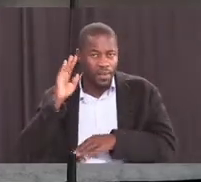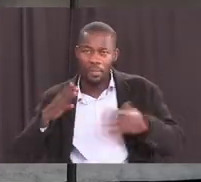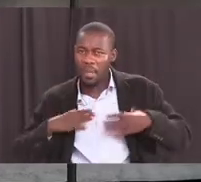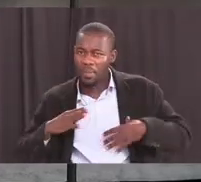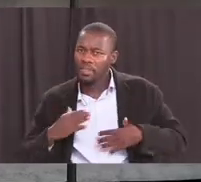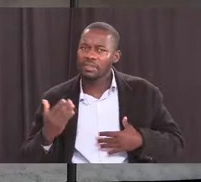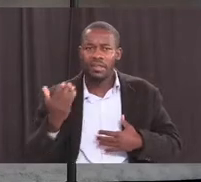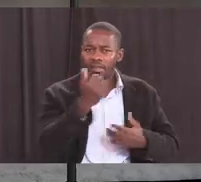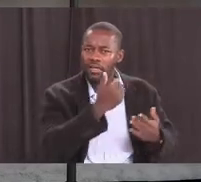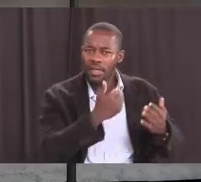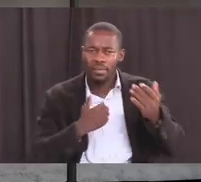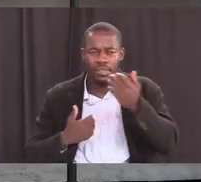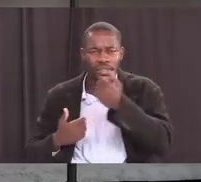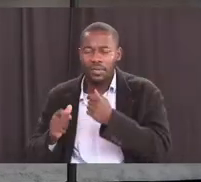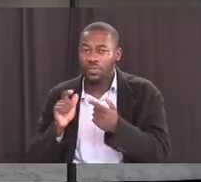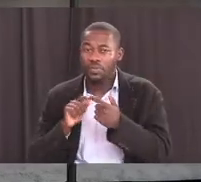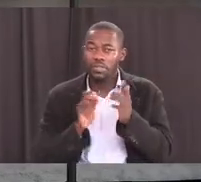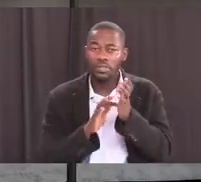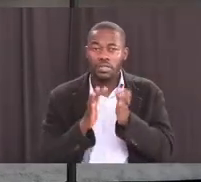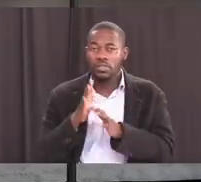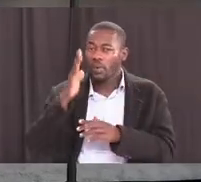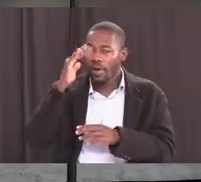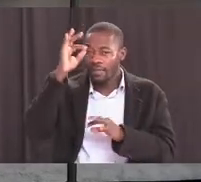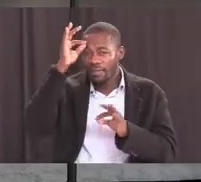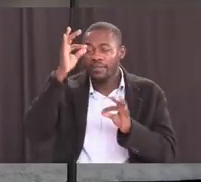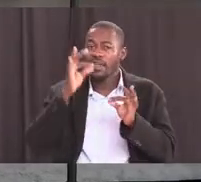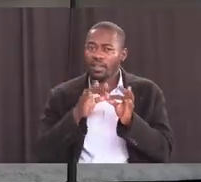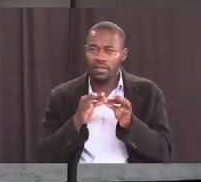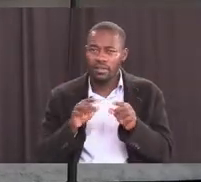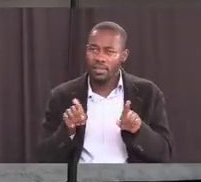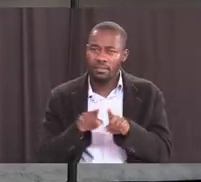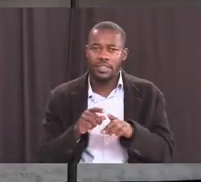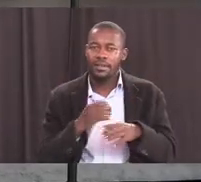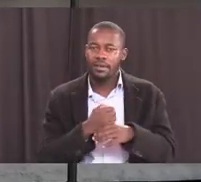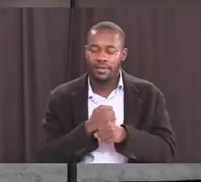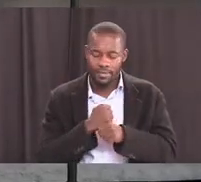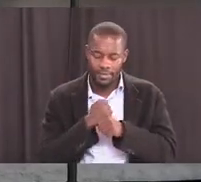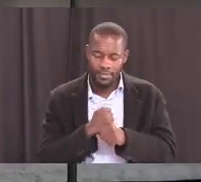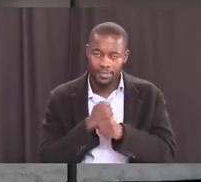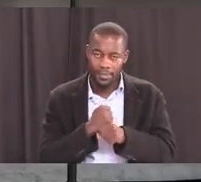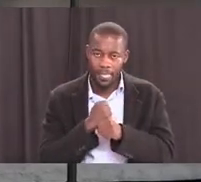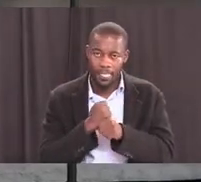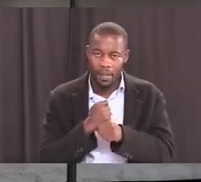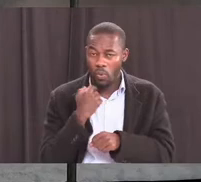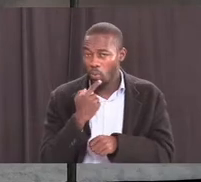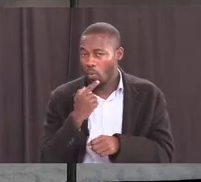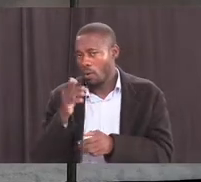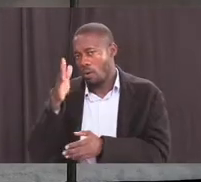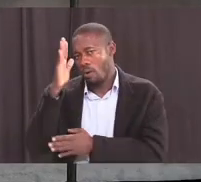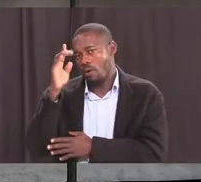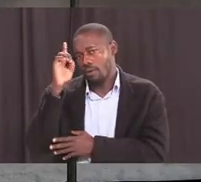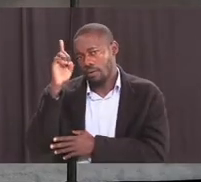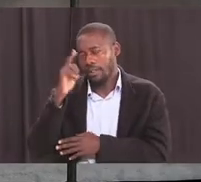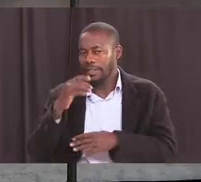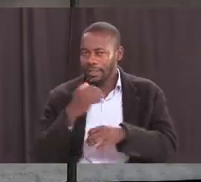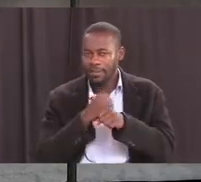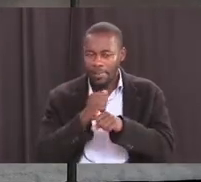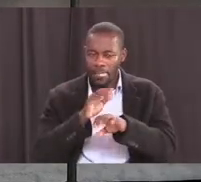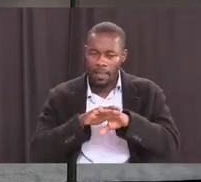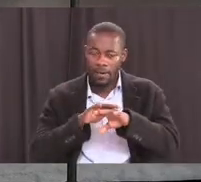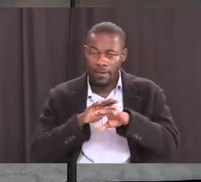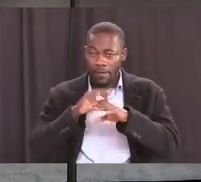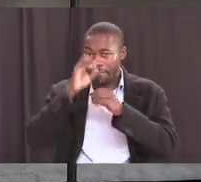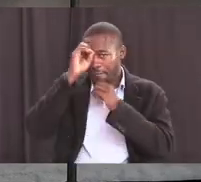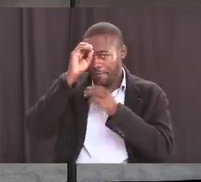their faithfulness till the end, because they trusted in their good shepherd. They trusted in their good father who loves